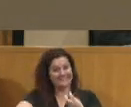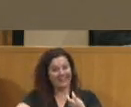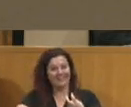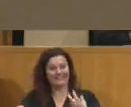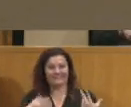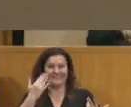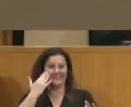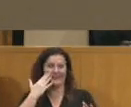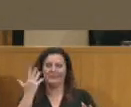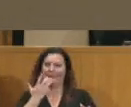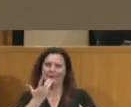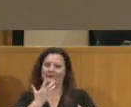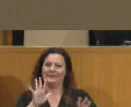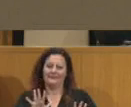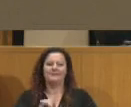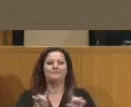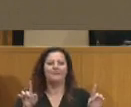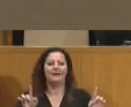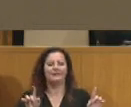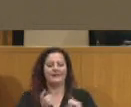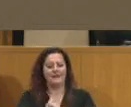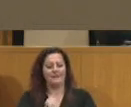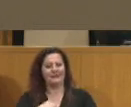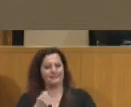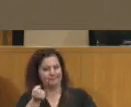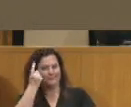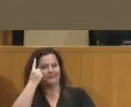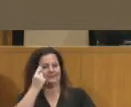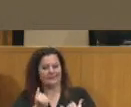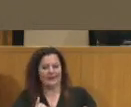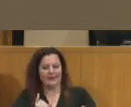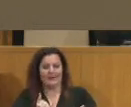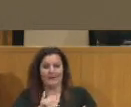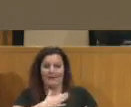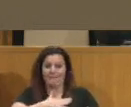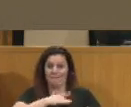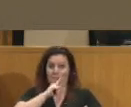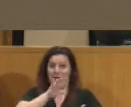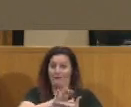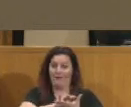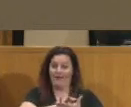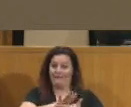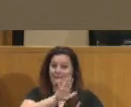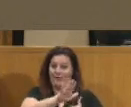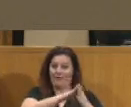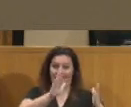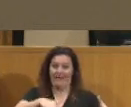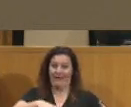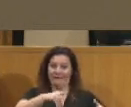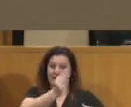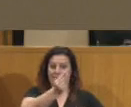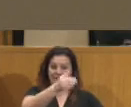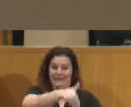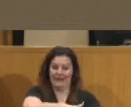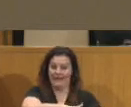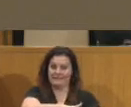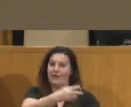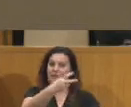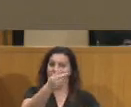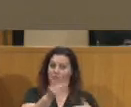the many accomplishments we will fulfill and accomplish. Thank you very much. And now, Councilmember